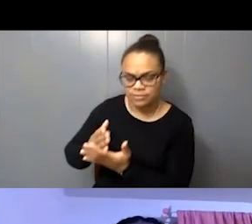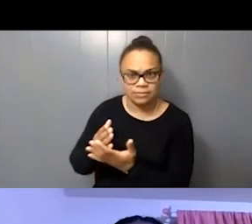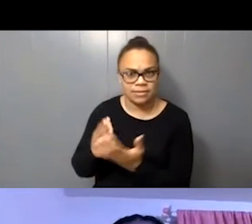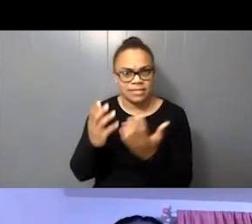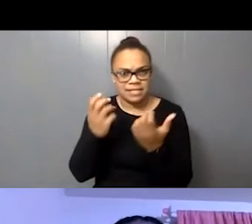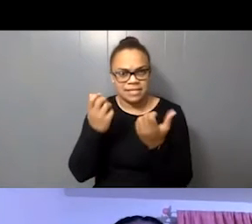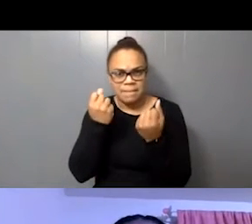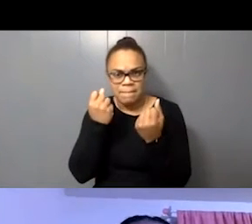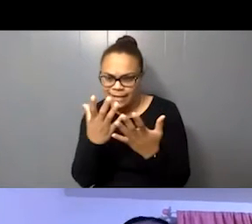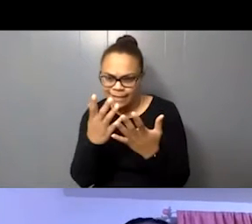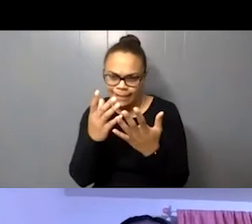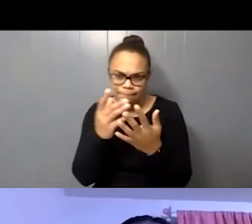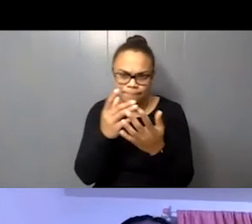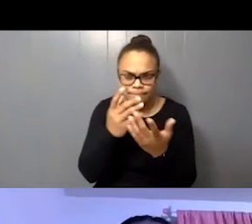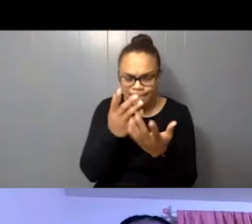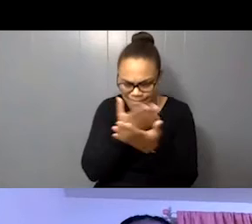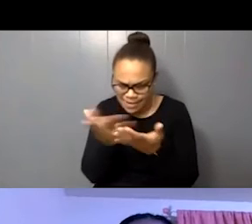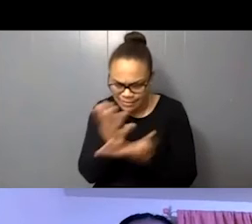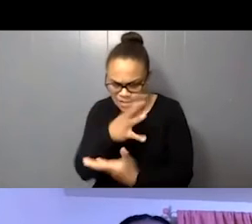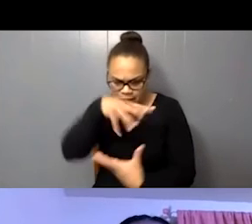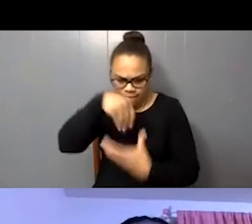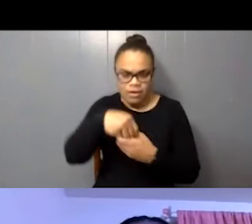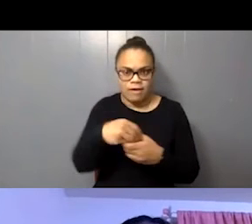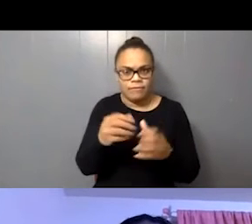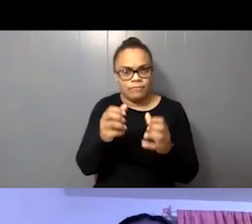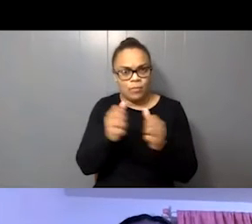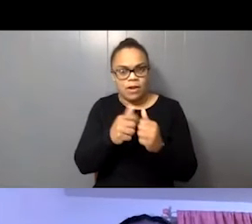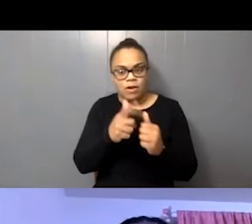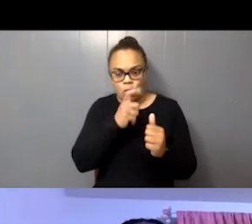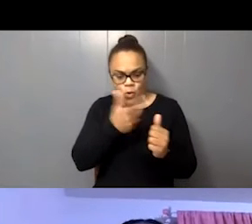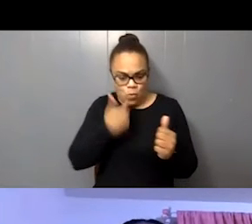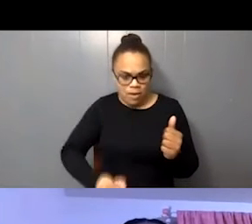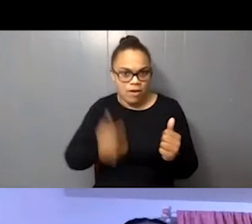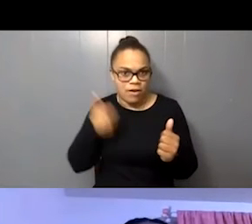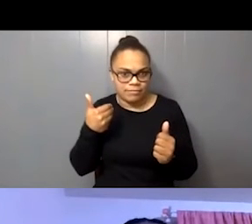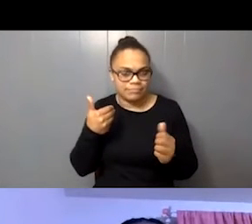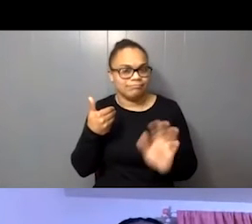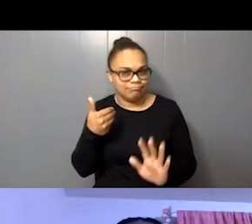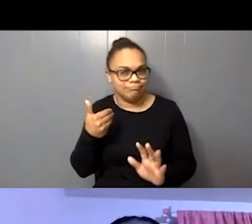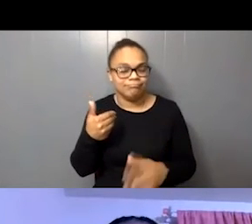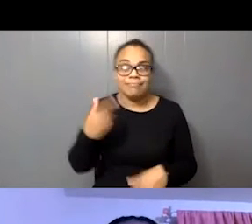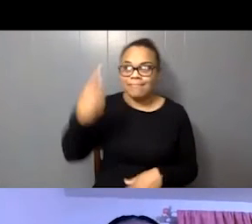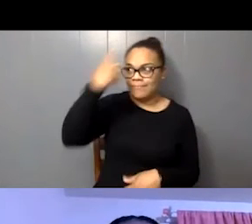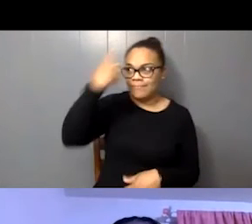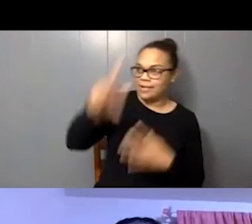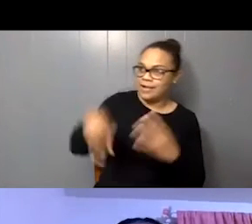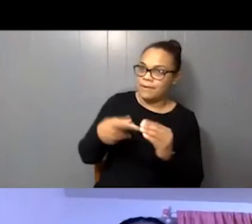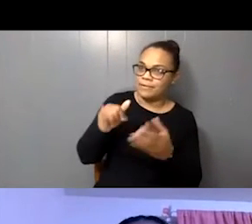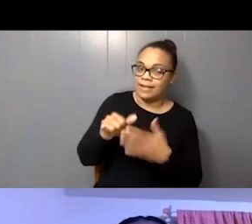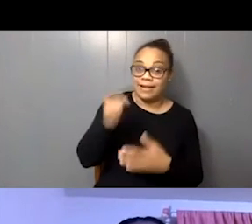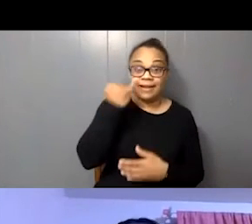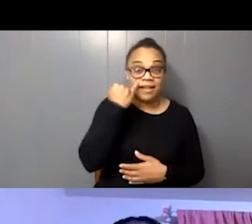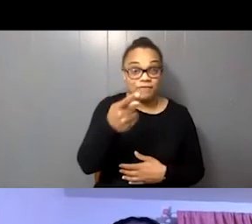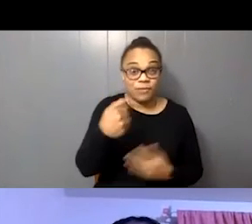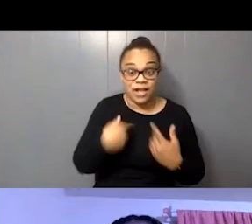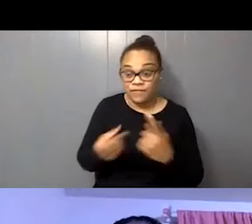components that goes into shaping who we are. So make sure that you think about that whenever you're having a moment where somebody might be coming out to